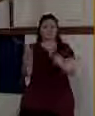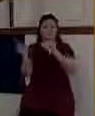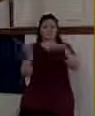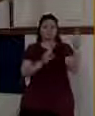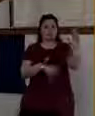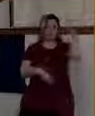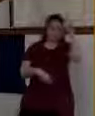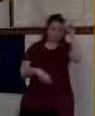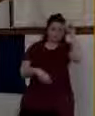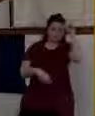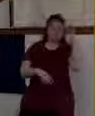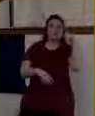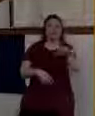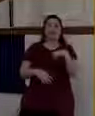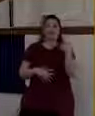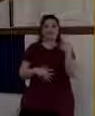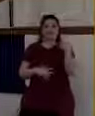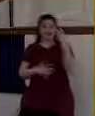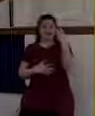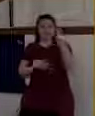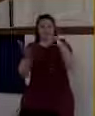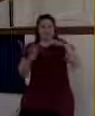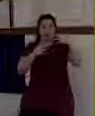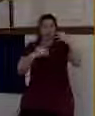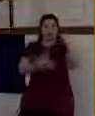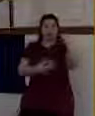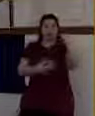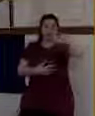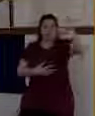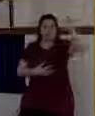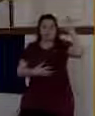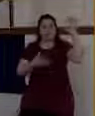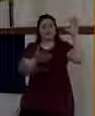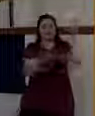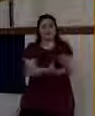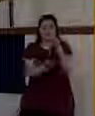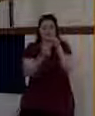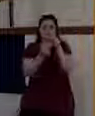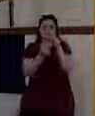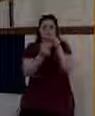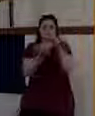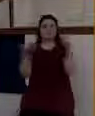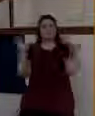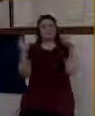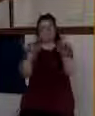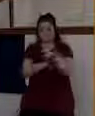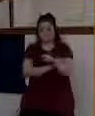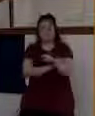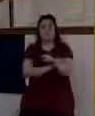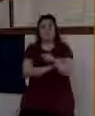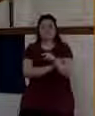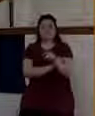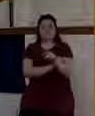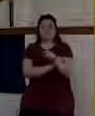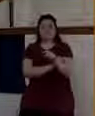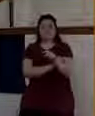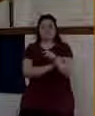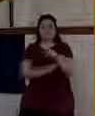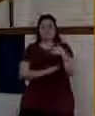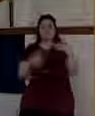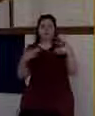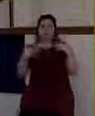gone, a lion met him by the way and slew him, and his carcass was cast in the way, and the ass stood by it, and